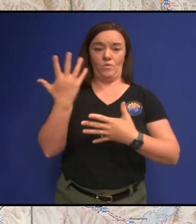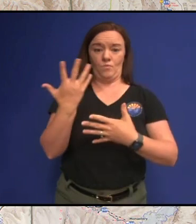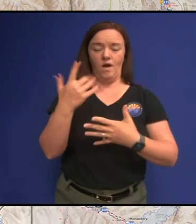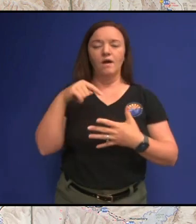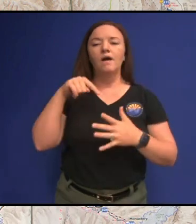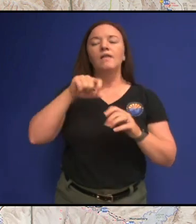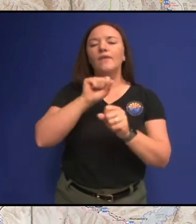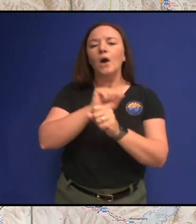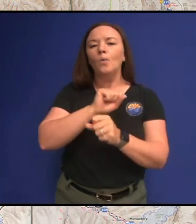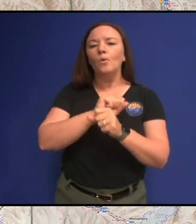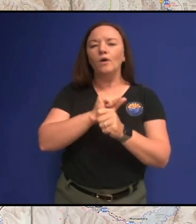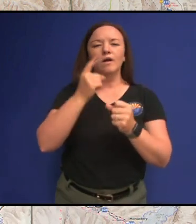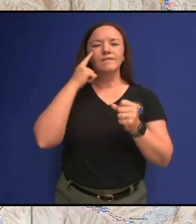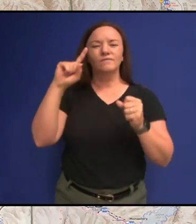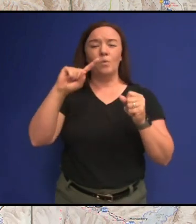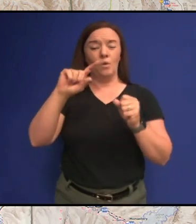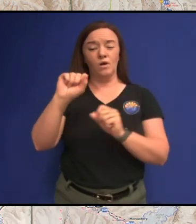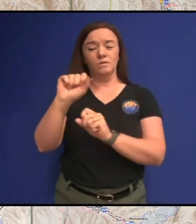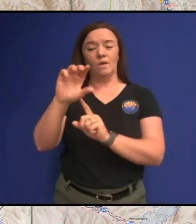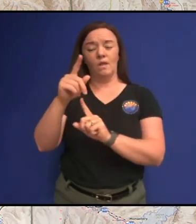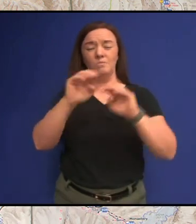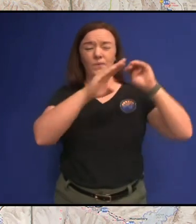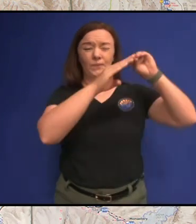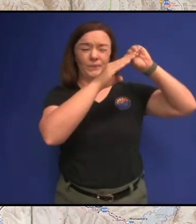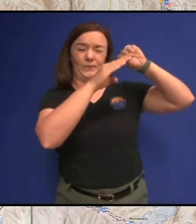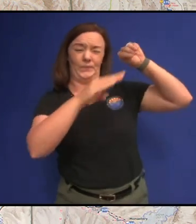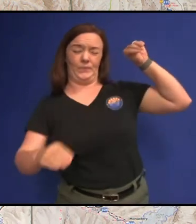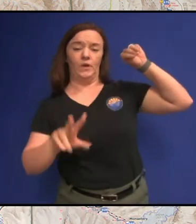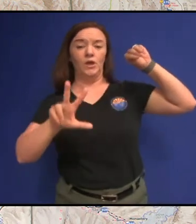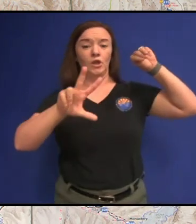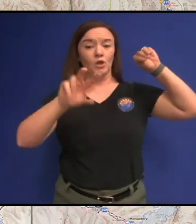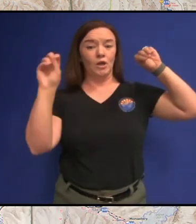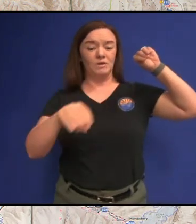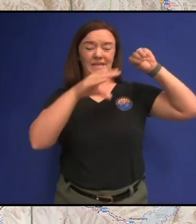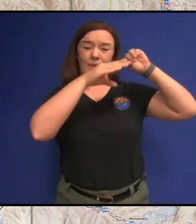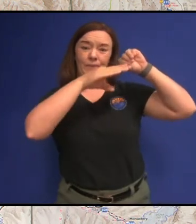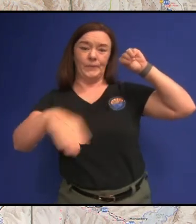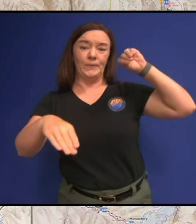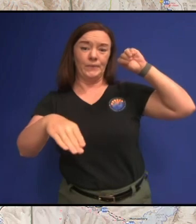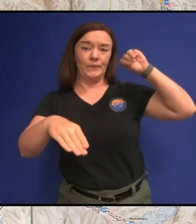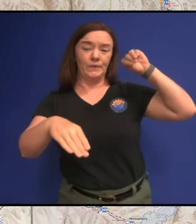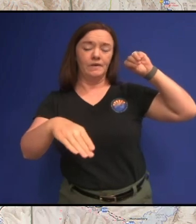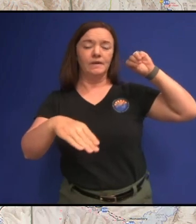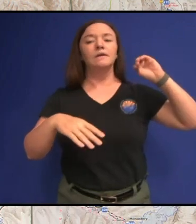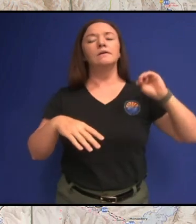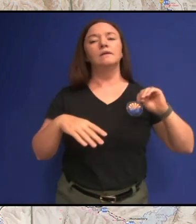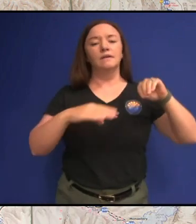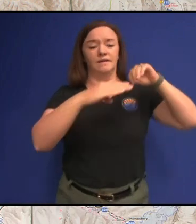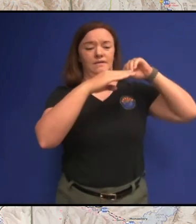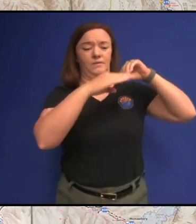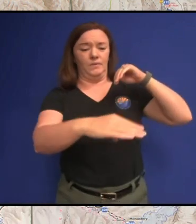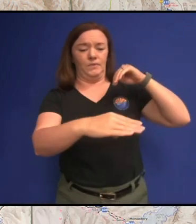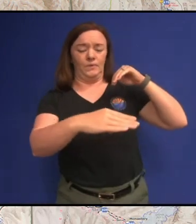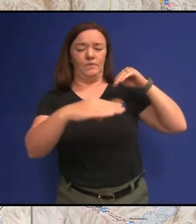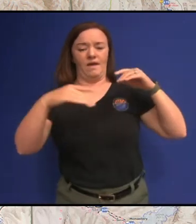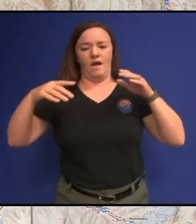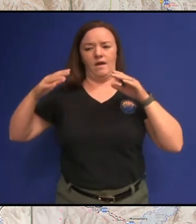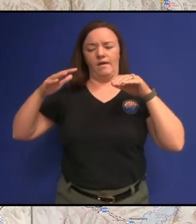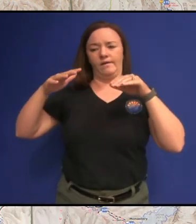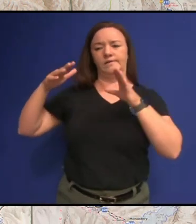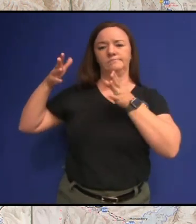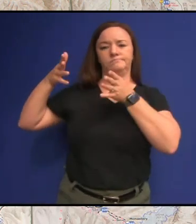those steep slopes were steeper than 30%, that are adjacent to either the acequias, critical